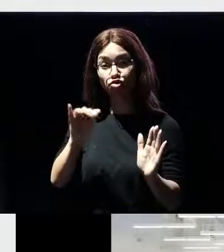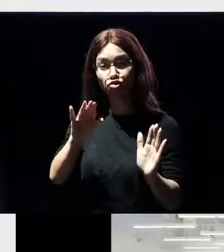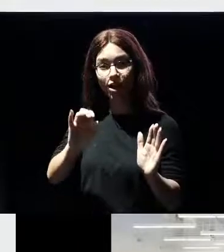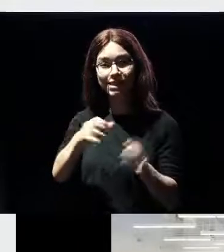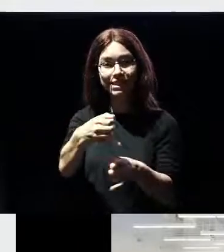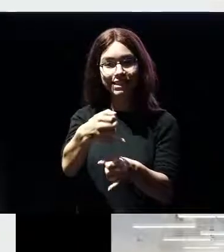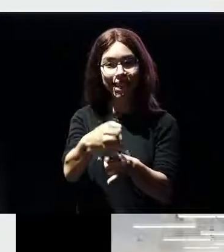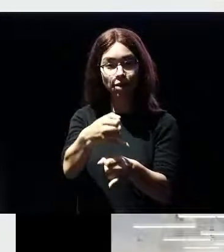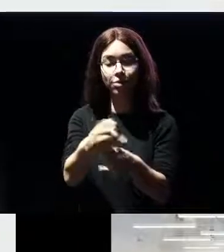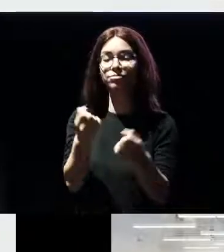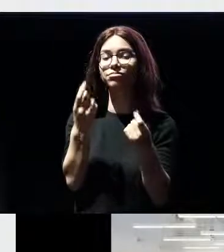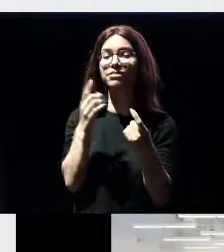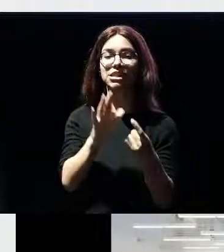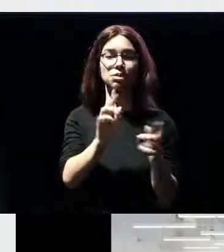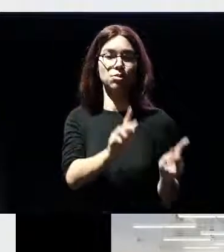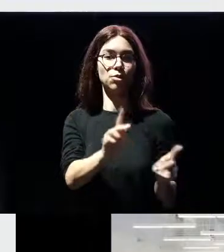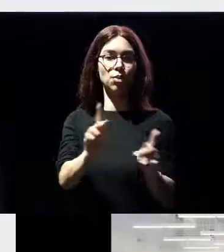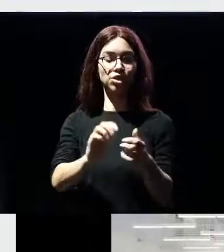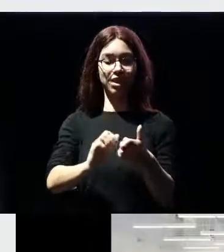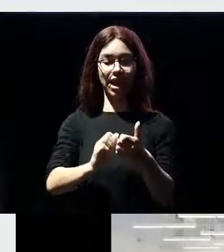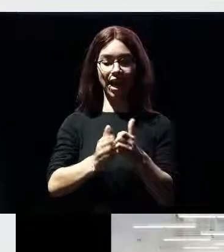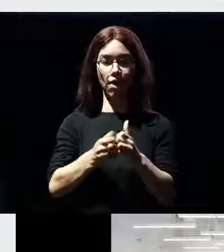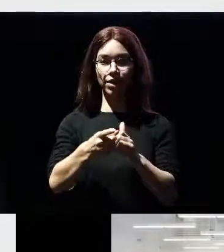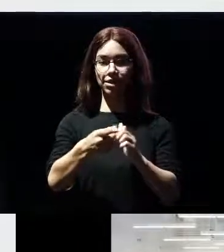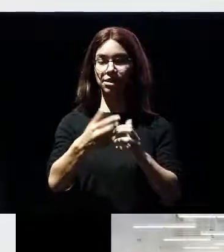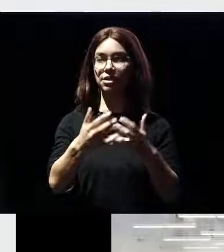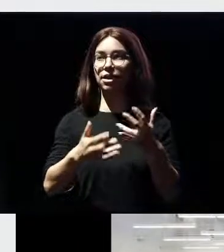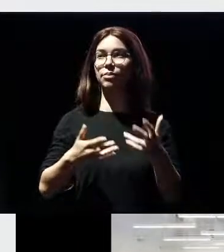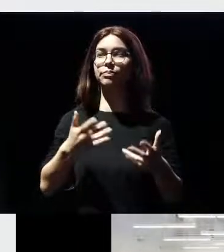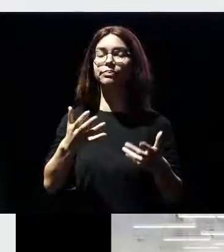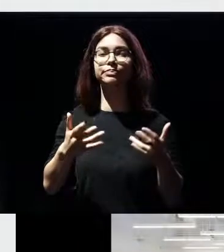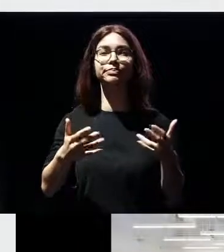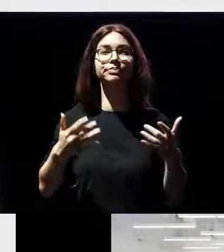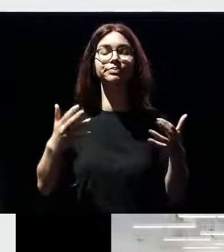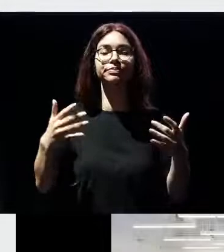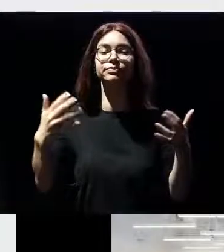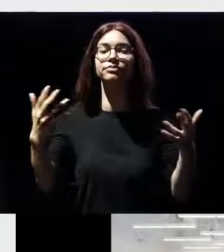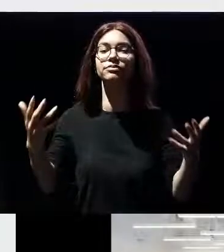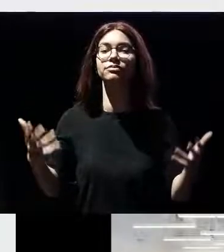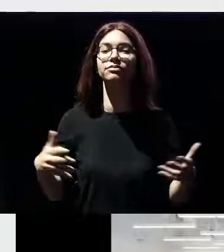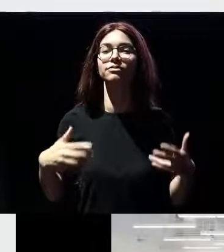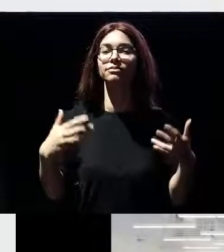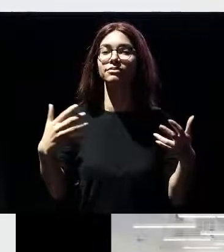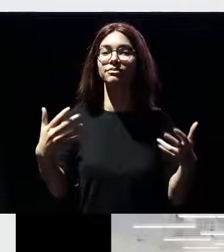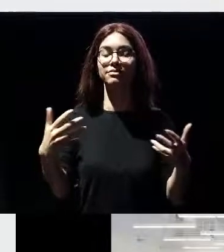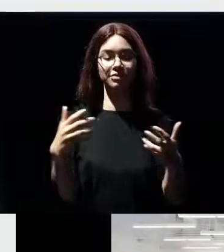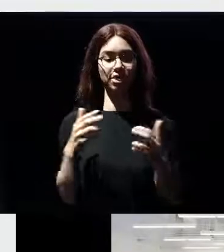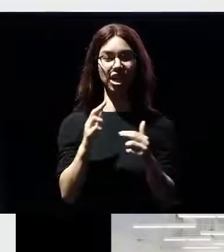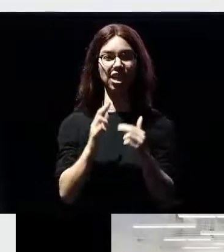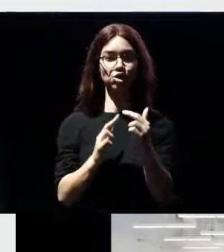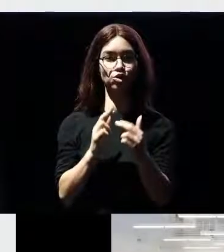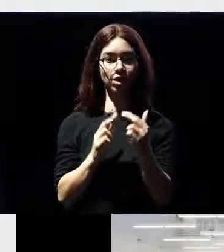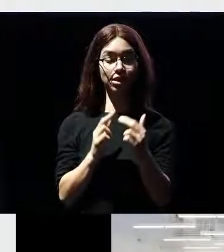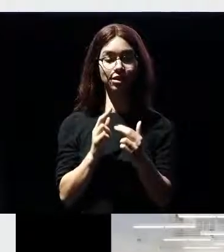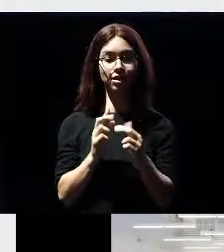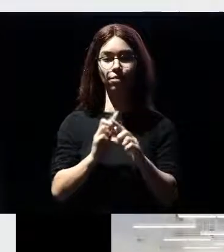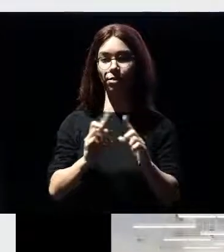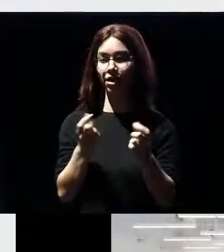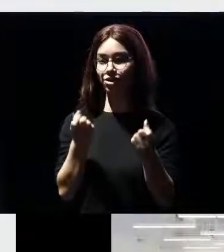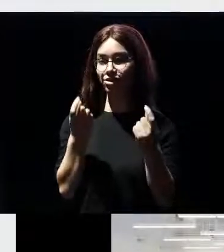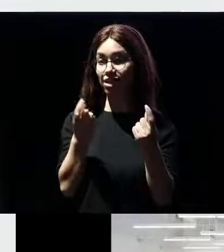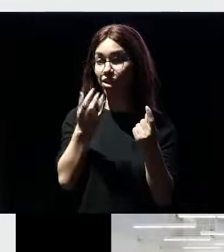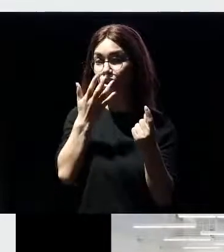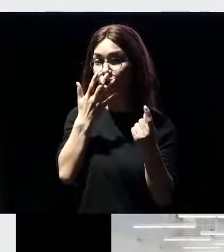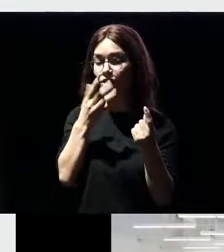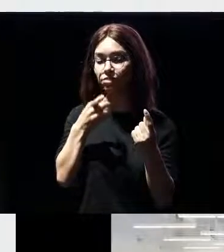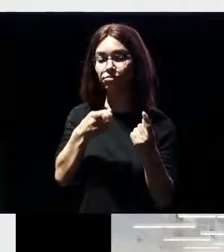in its proportion and in the way that it is it is constructed, but the color was